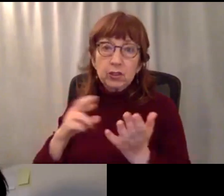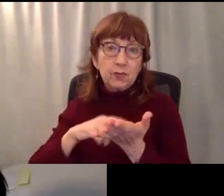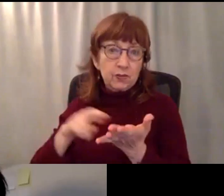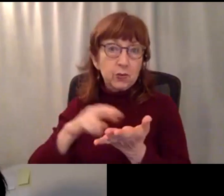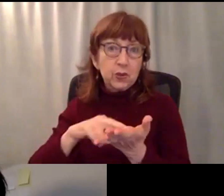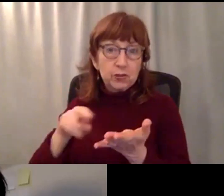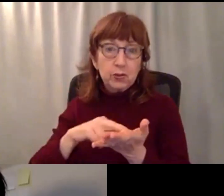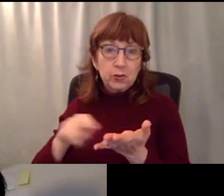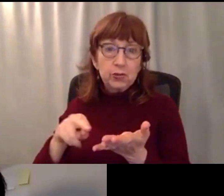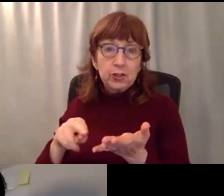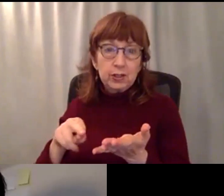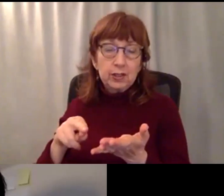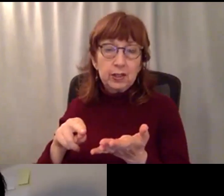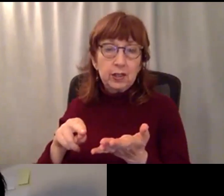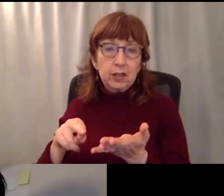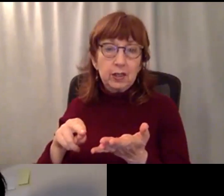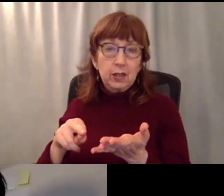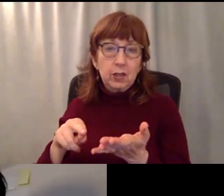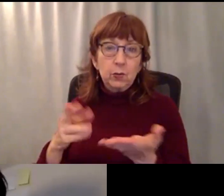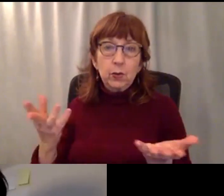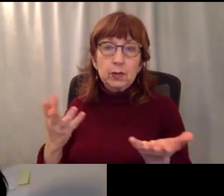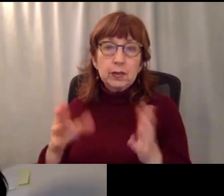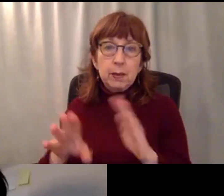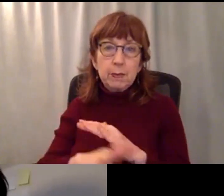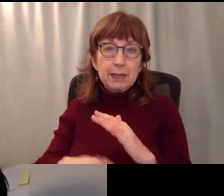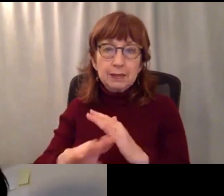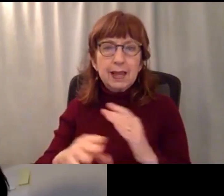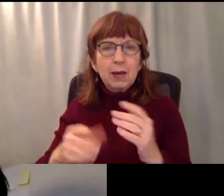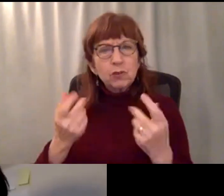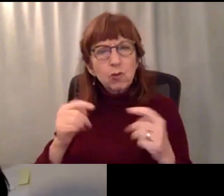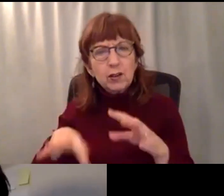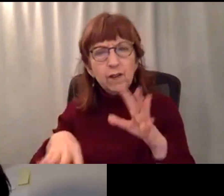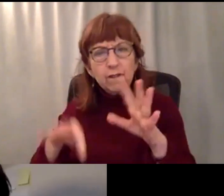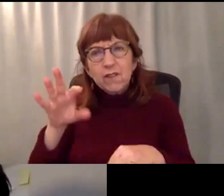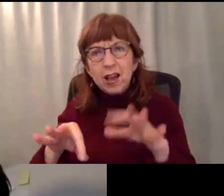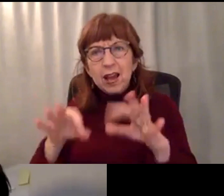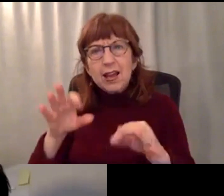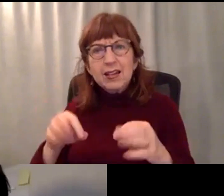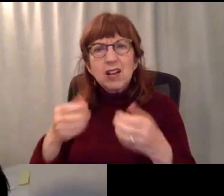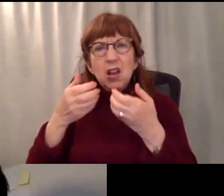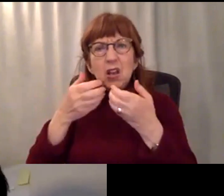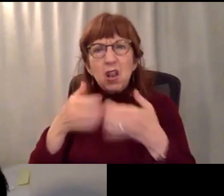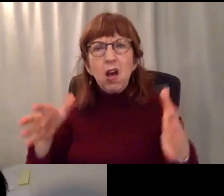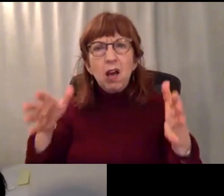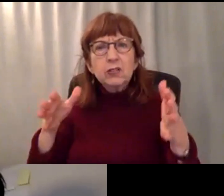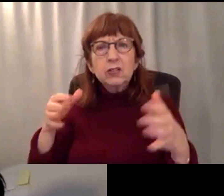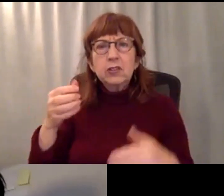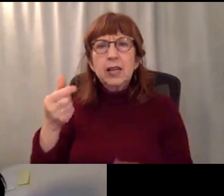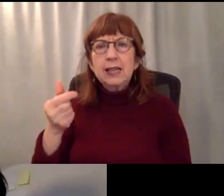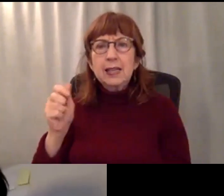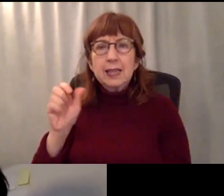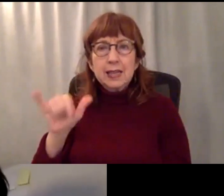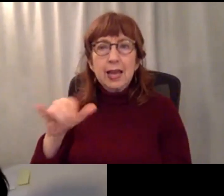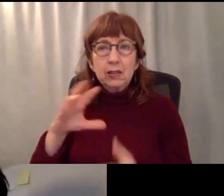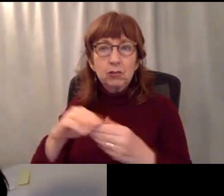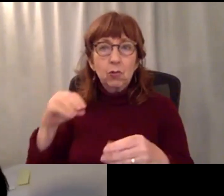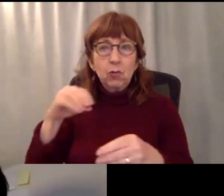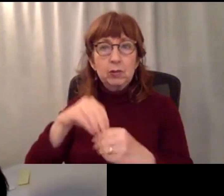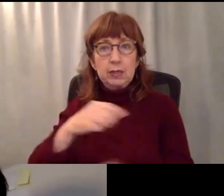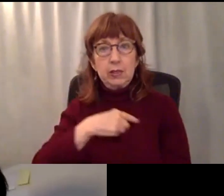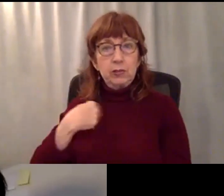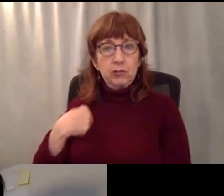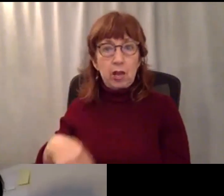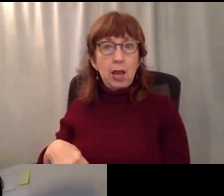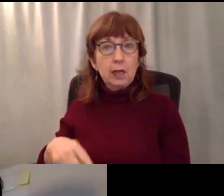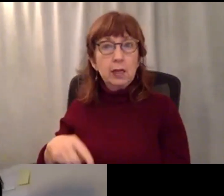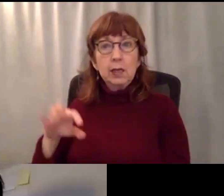researching was basically, I was trying to find all these lost gay stories in Chinese folklore, of which there